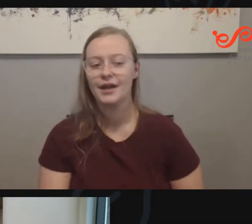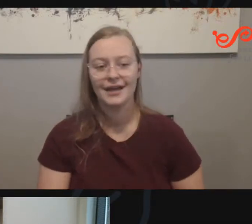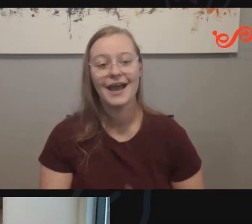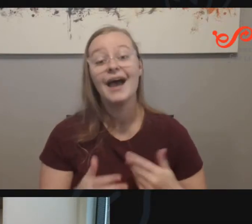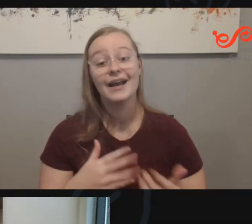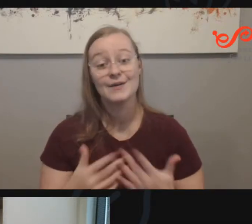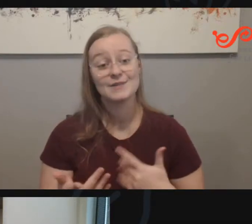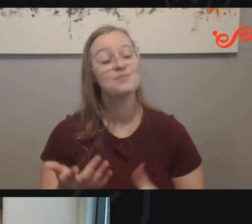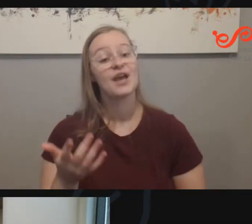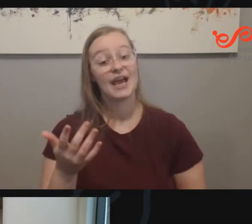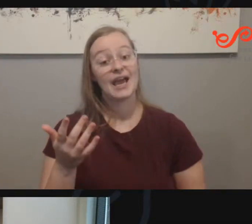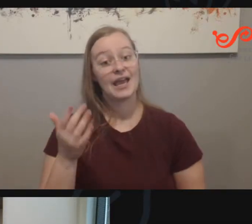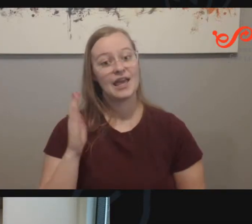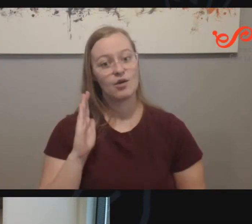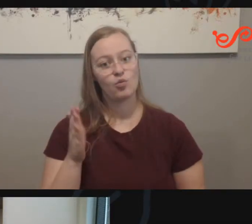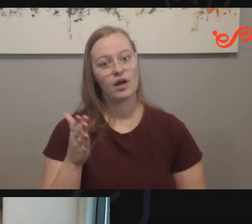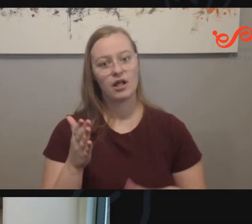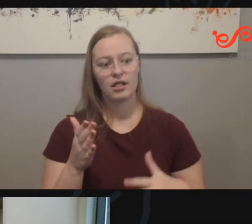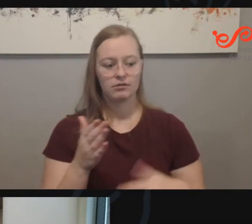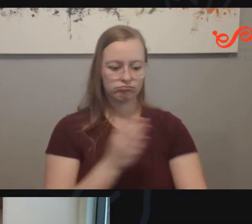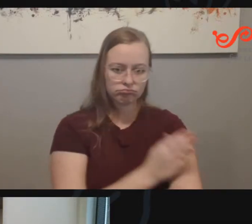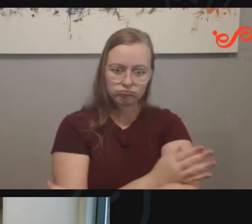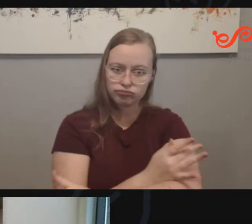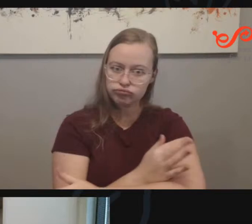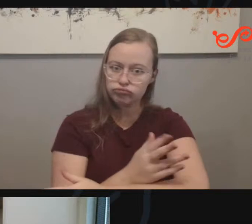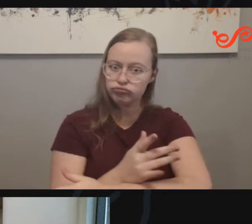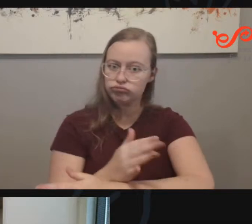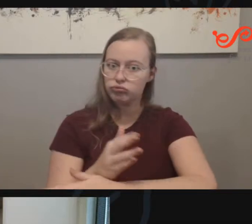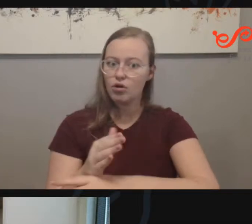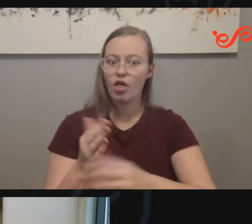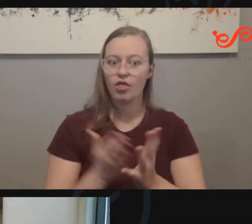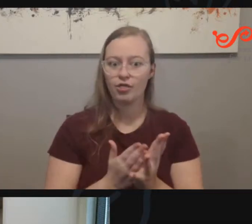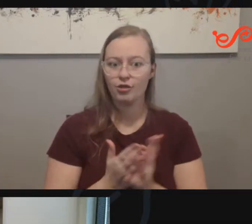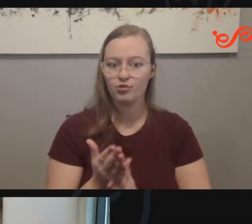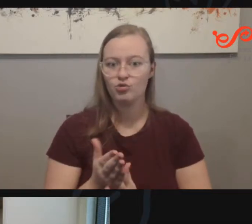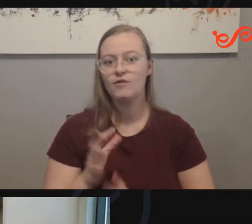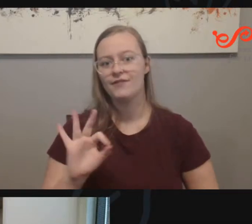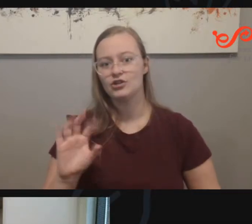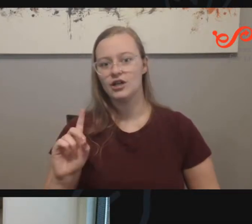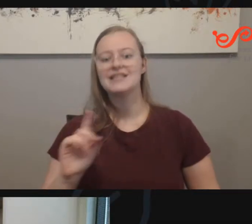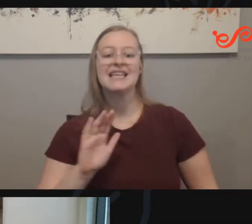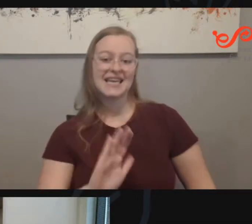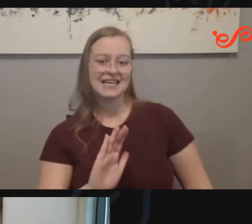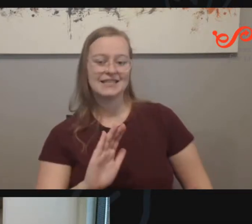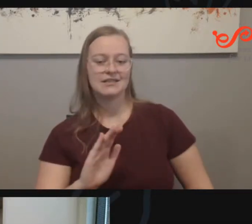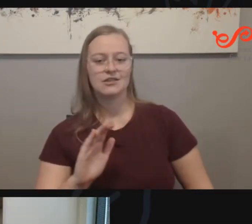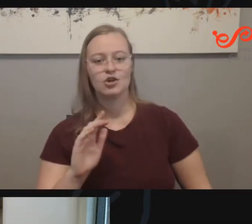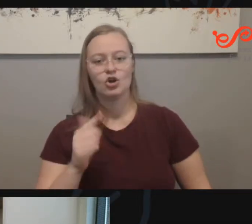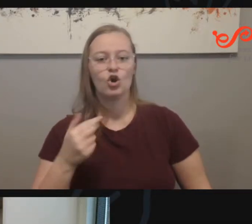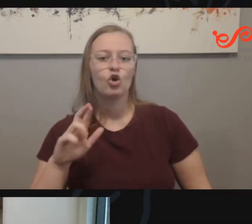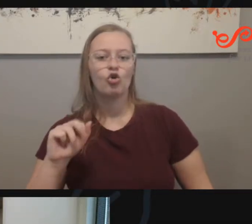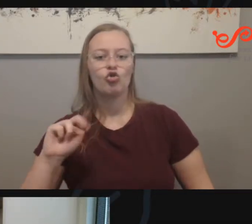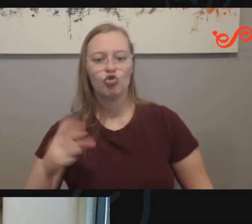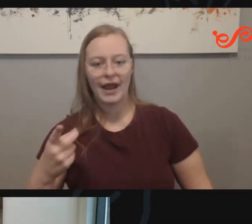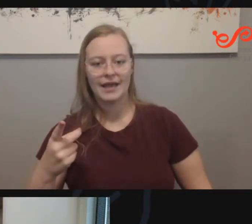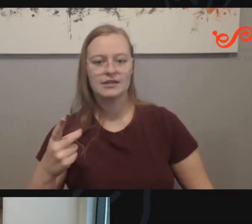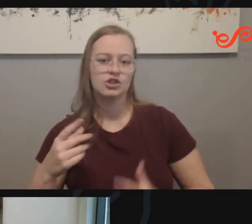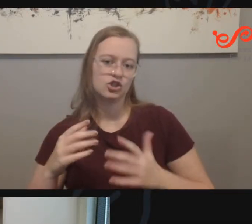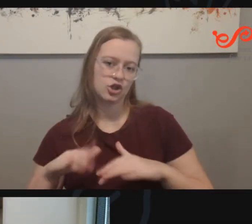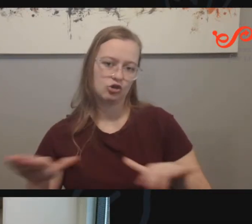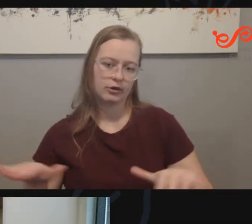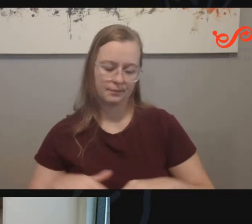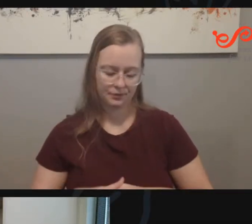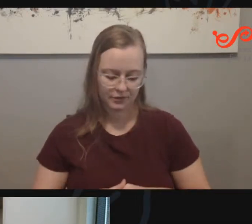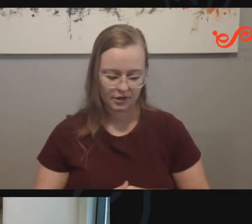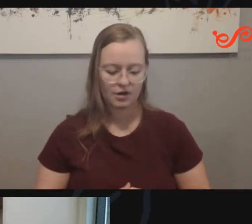And it will run through the generation of Douglass's grandchildren. So it is the story, it is